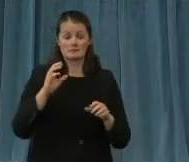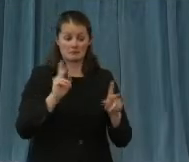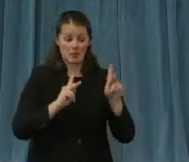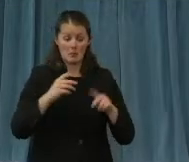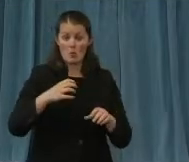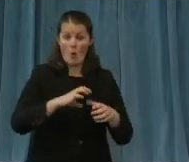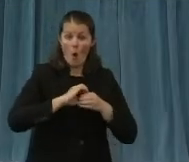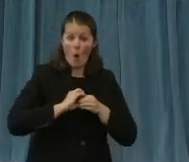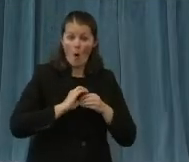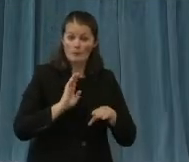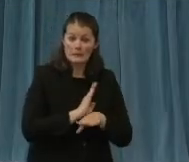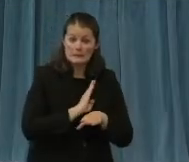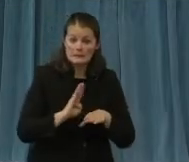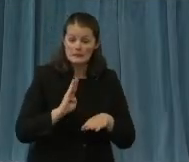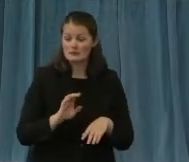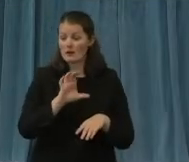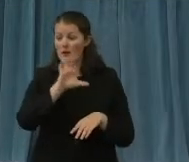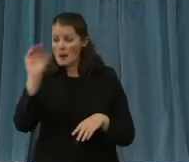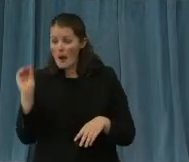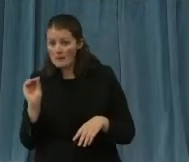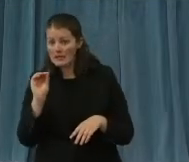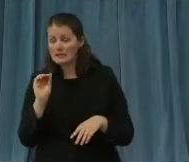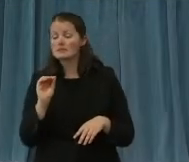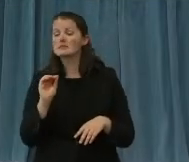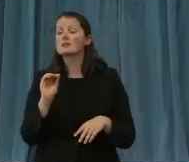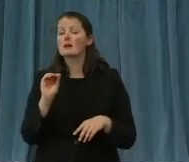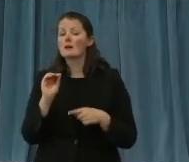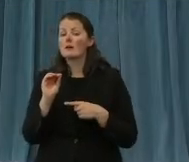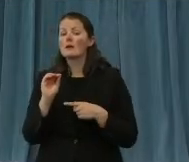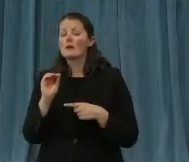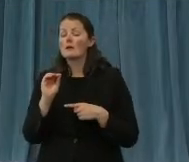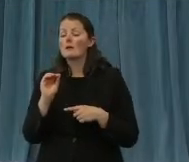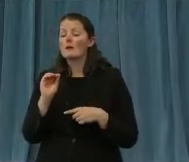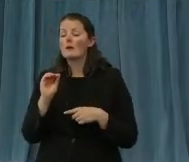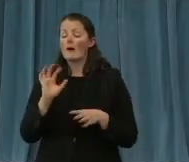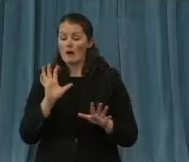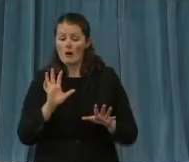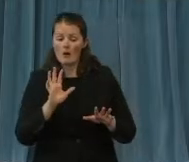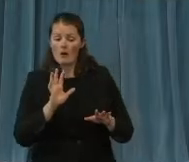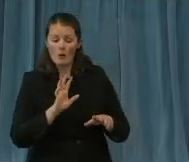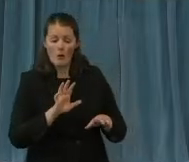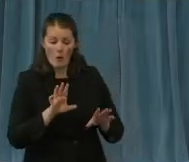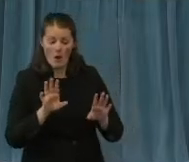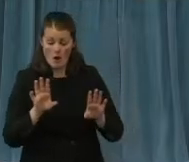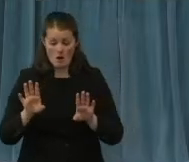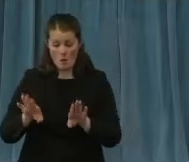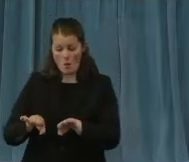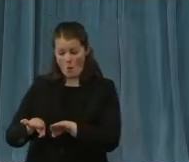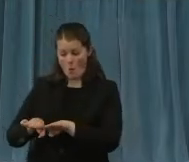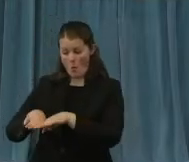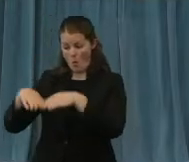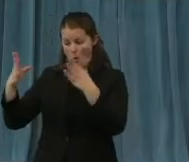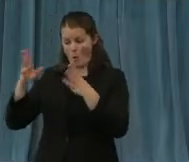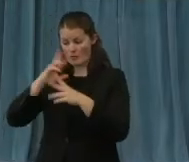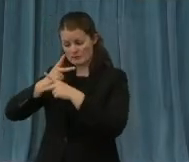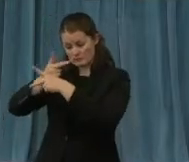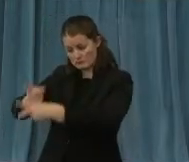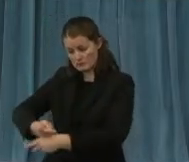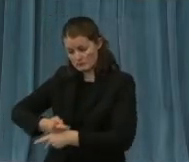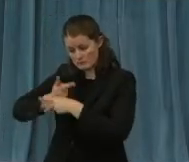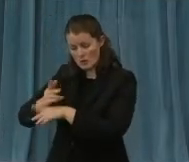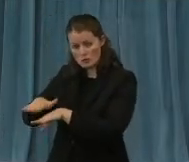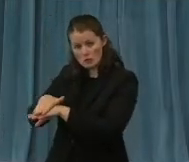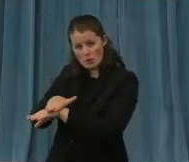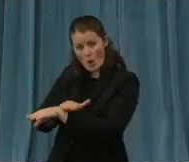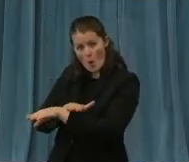pandemic restrictions does not lead to an uncontrolled increase in COVID-19 cases. And because we are an